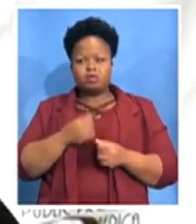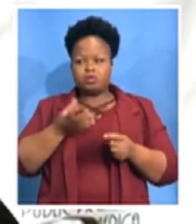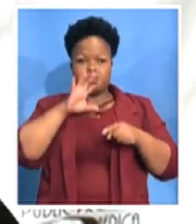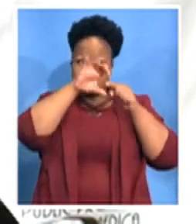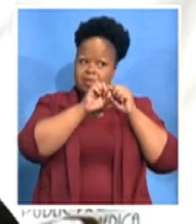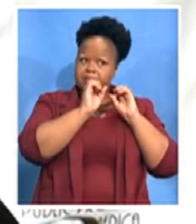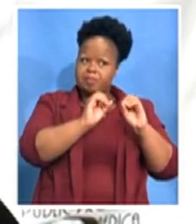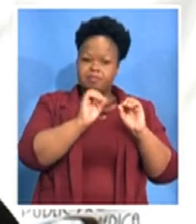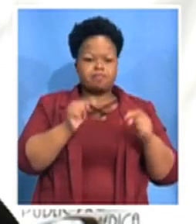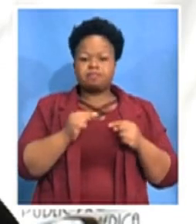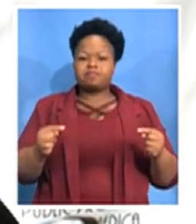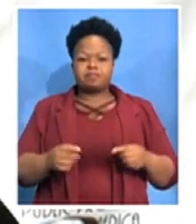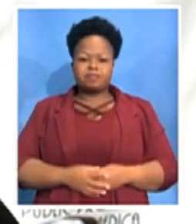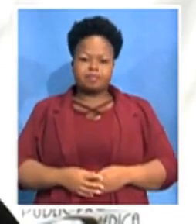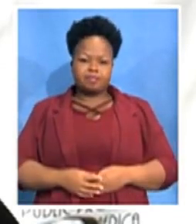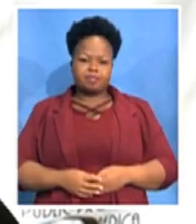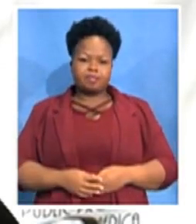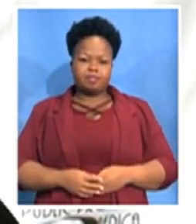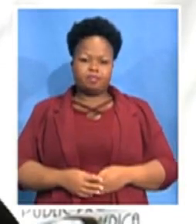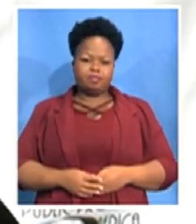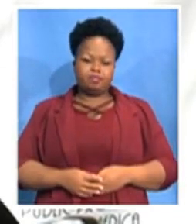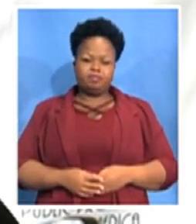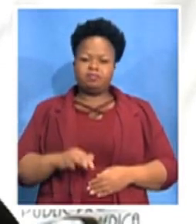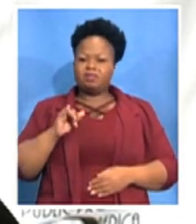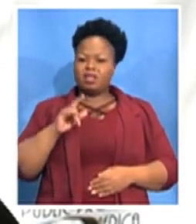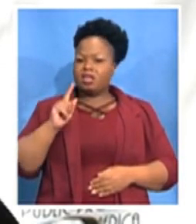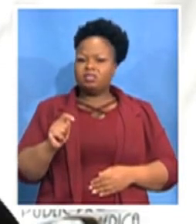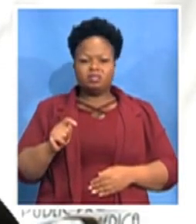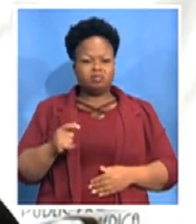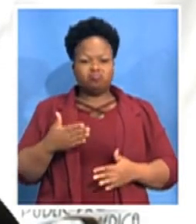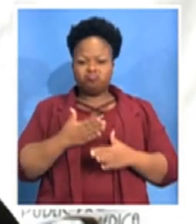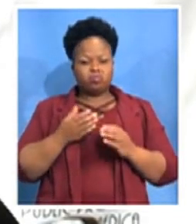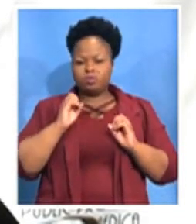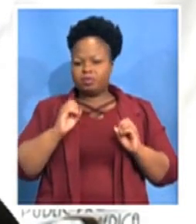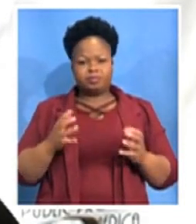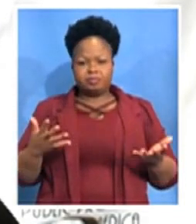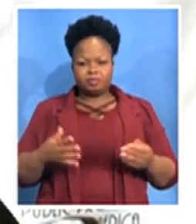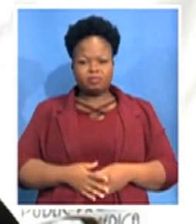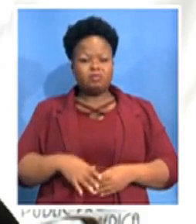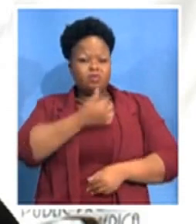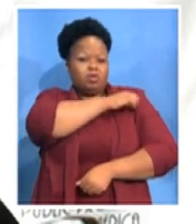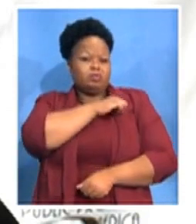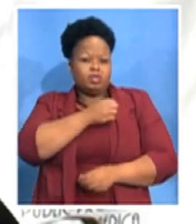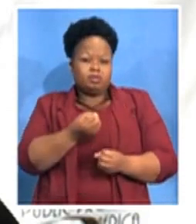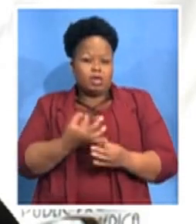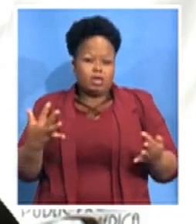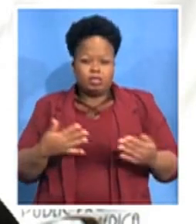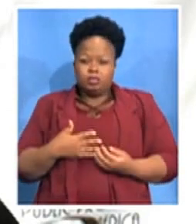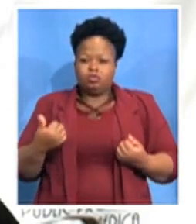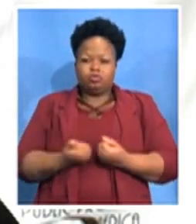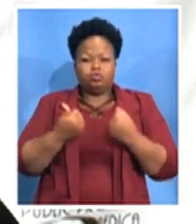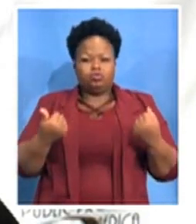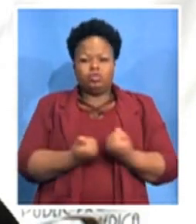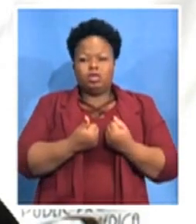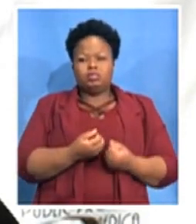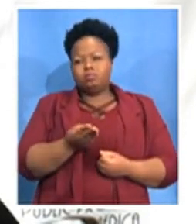Lack of a proper IT infrastructure. Hospitals have infrastructure challenges in respect to space.